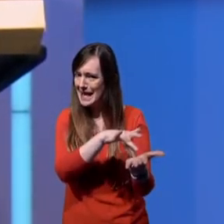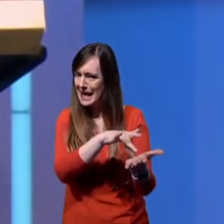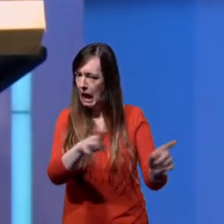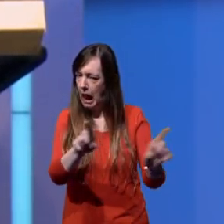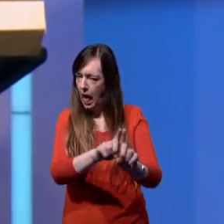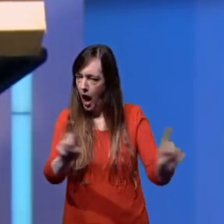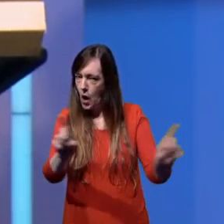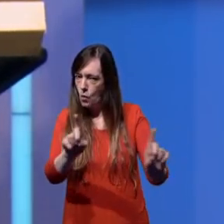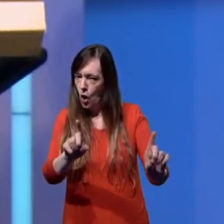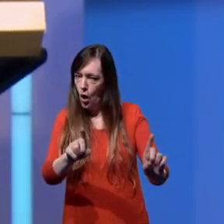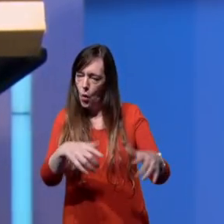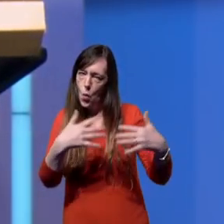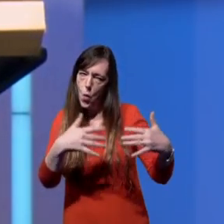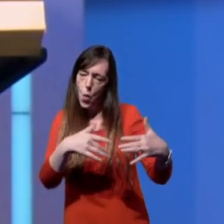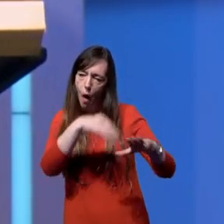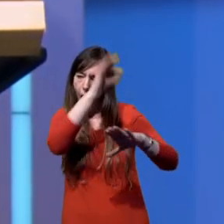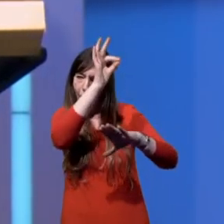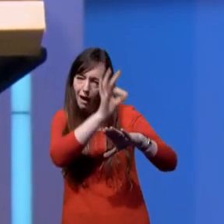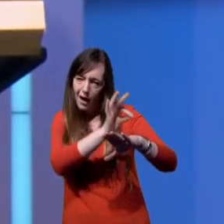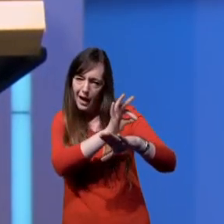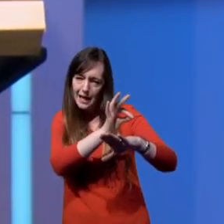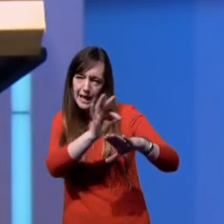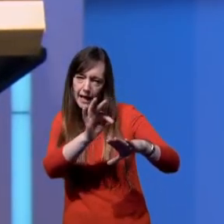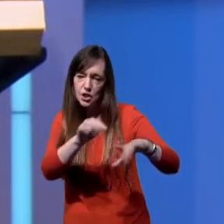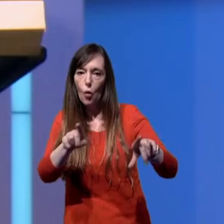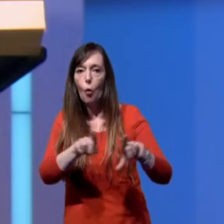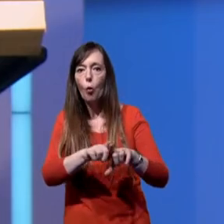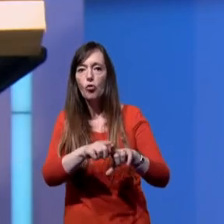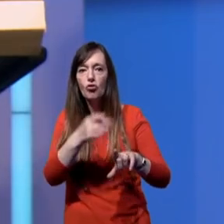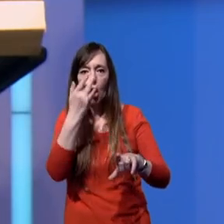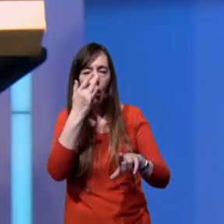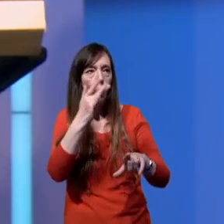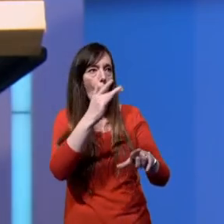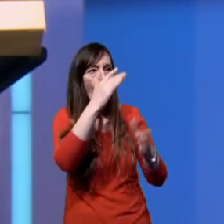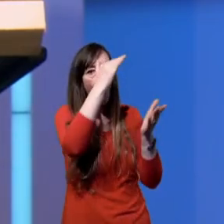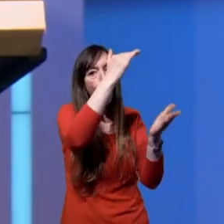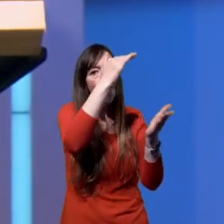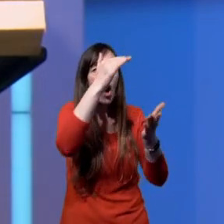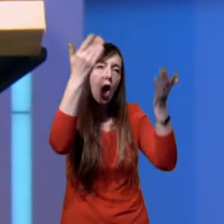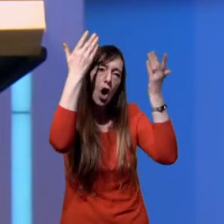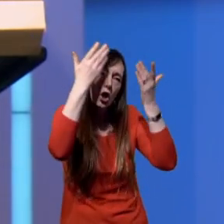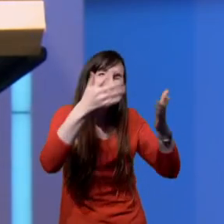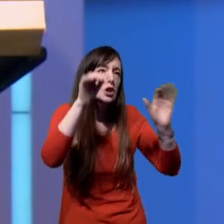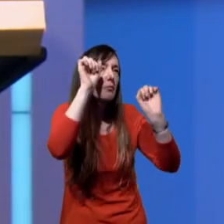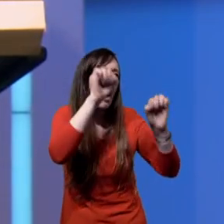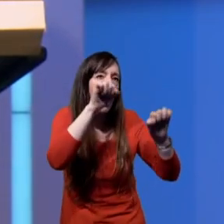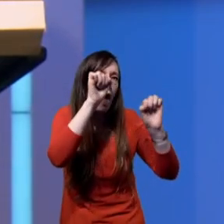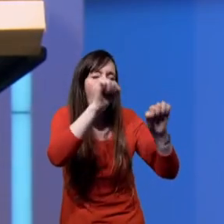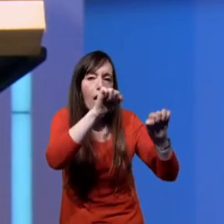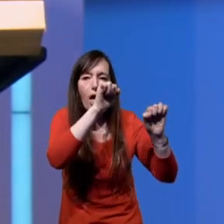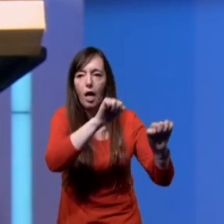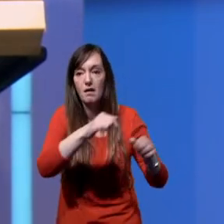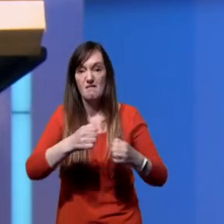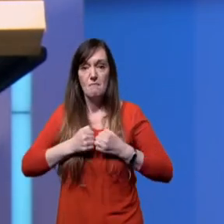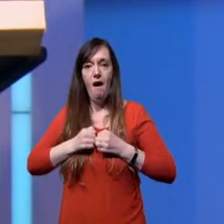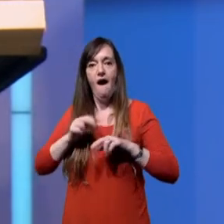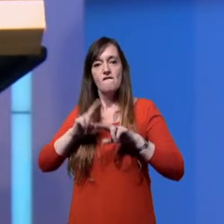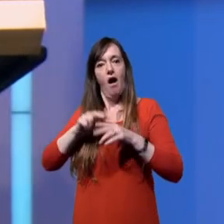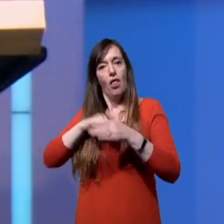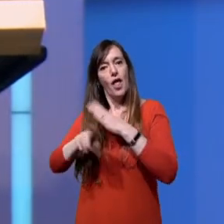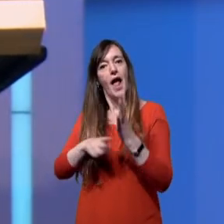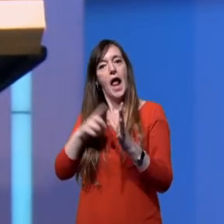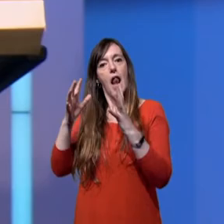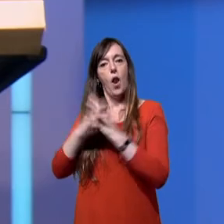its architecture and its idol worship. Its architecture and its idol worship. My father-in-law